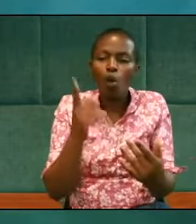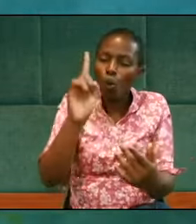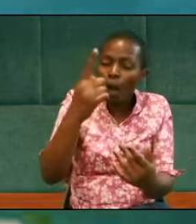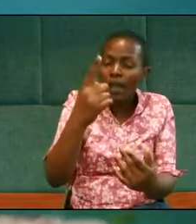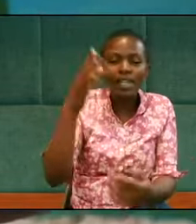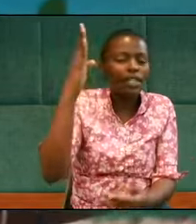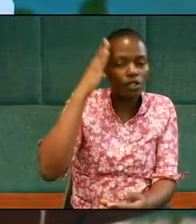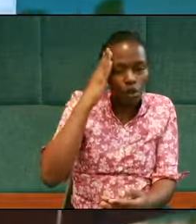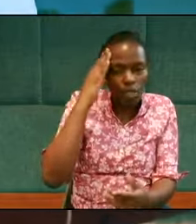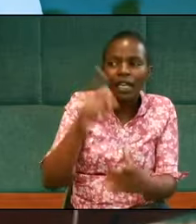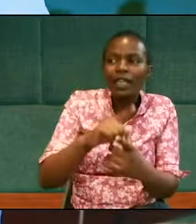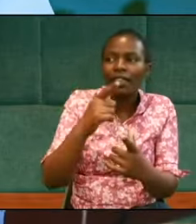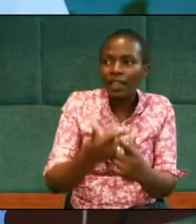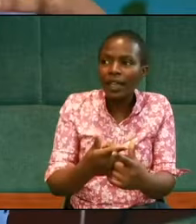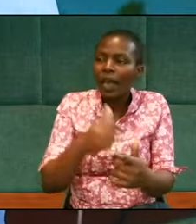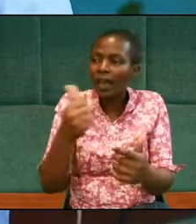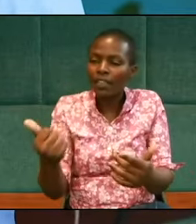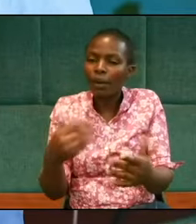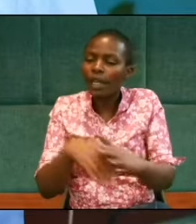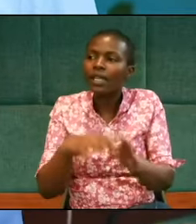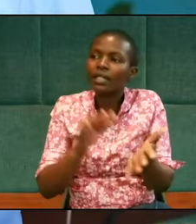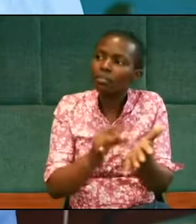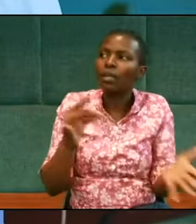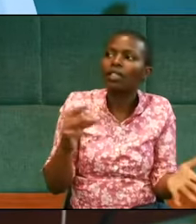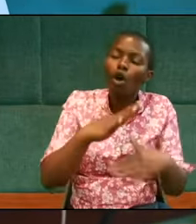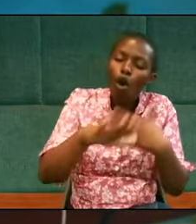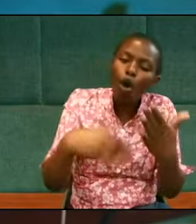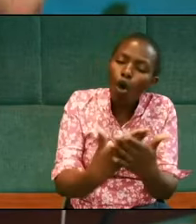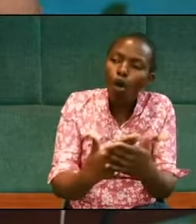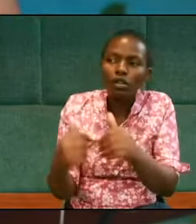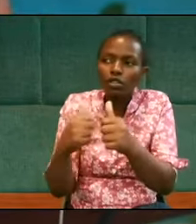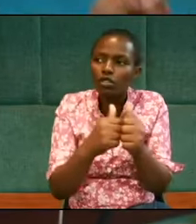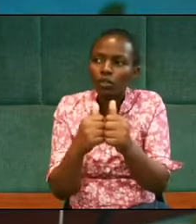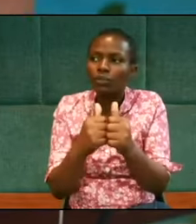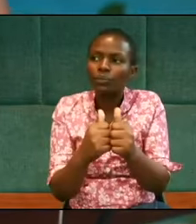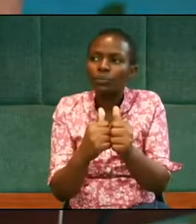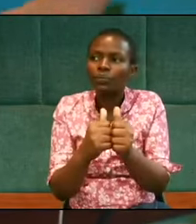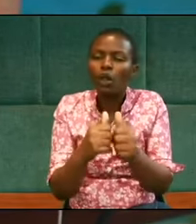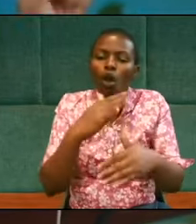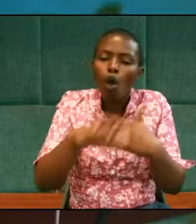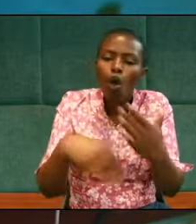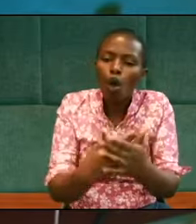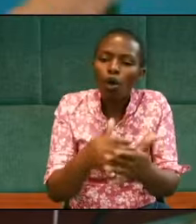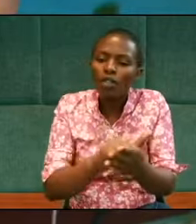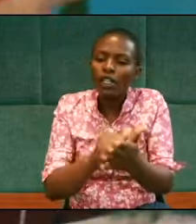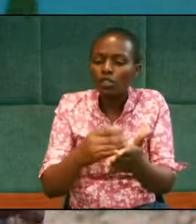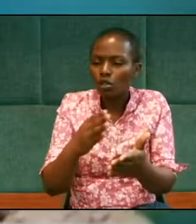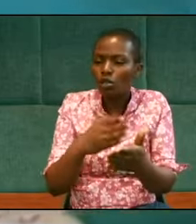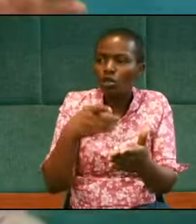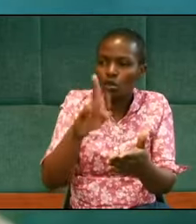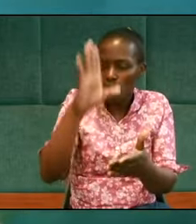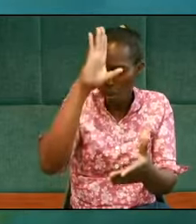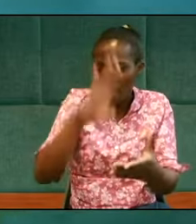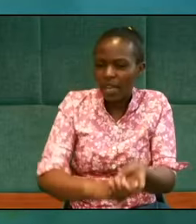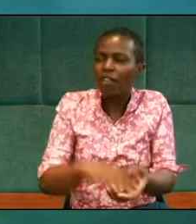and one is also an experience. All put together. In other words, your values and belief system must be